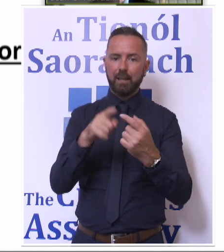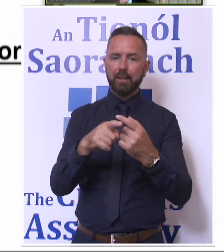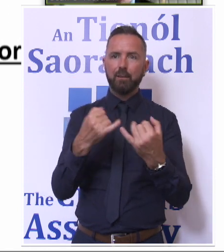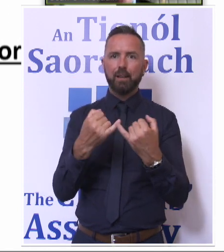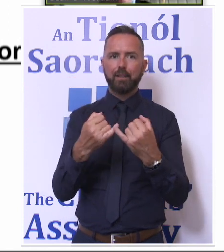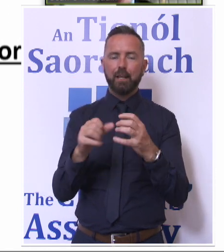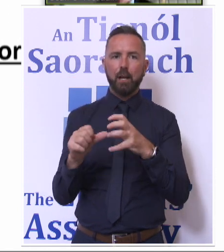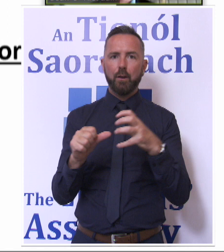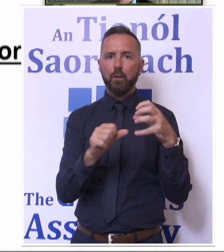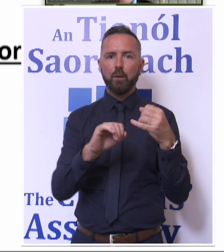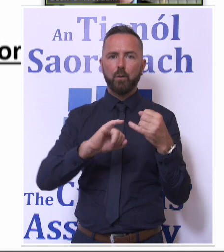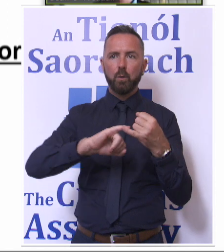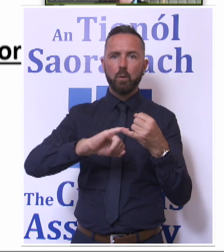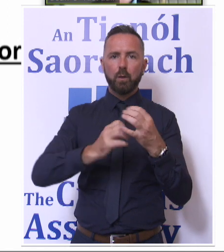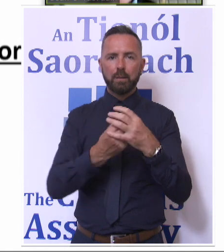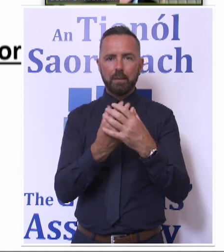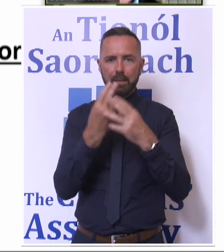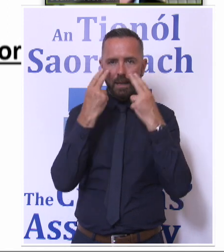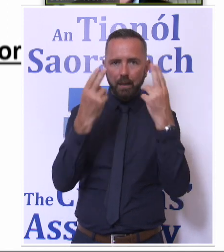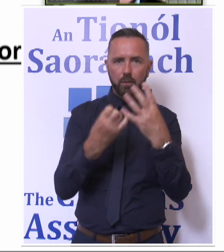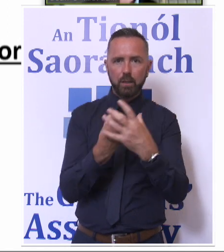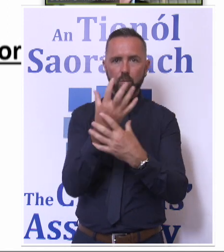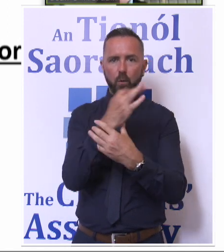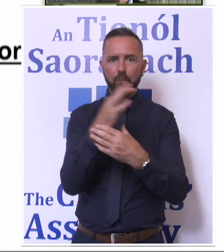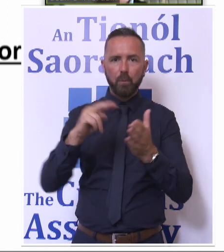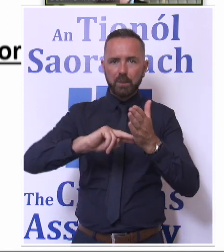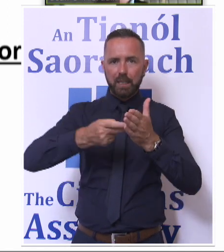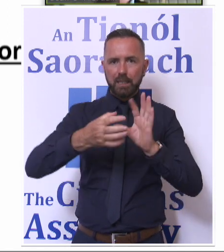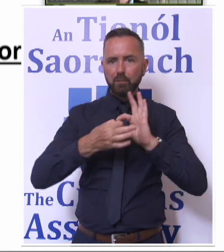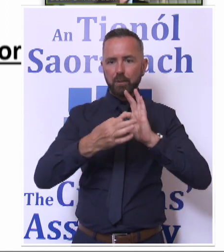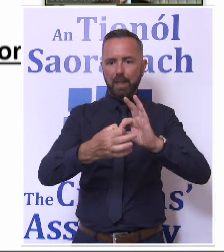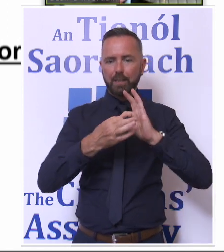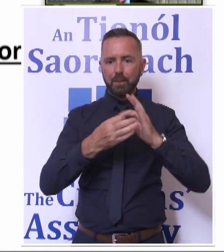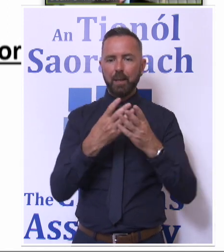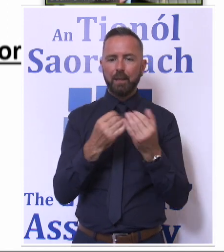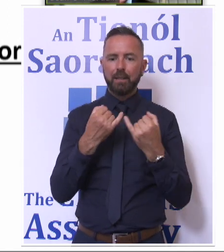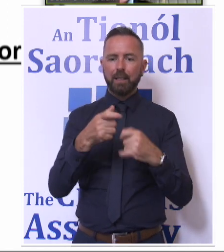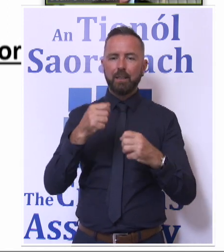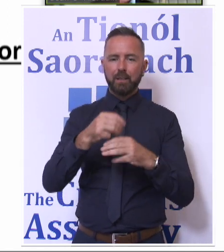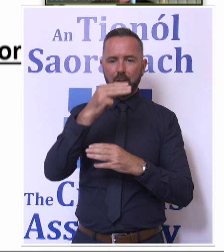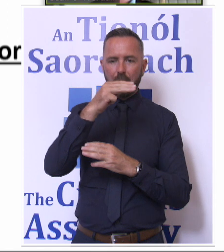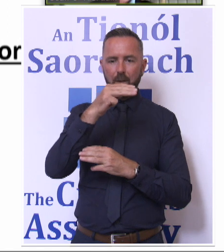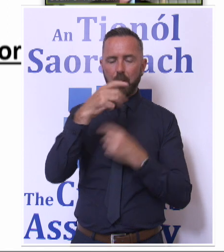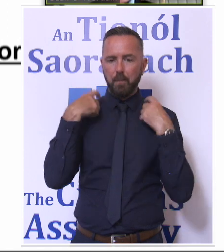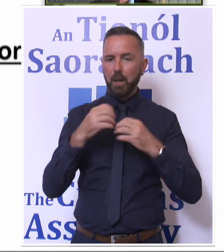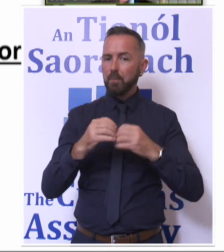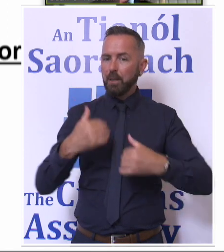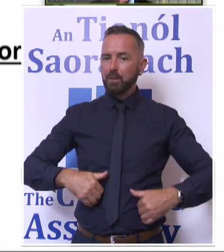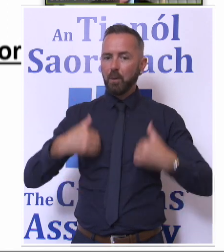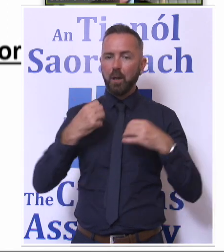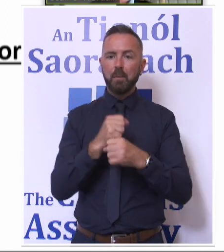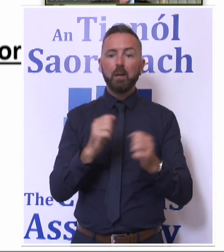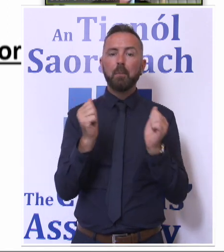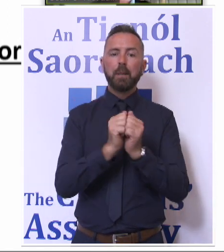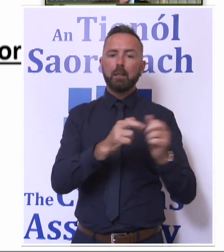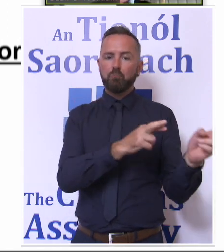organic growth of strategic relationships. Again, it was interesting, the sorts of things that the mayors mentioned this morning about meeting together regularly and